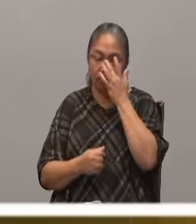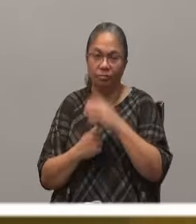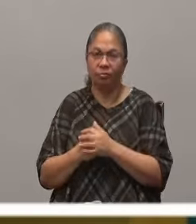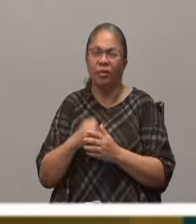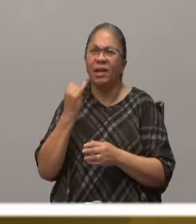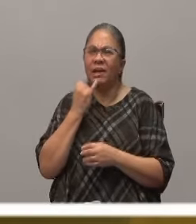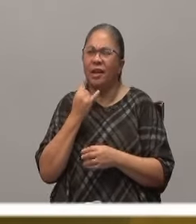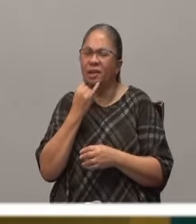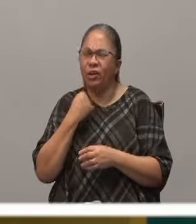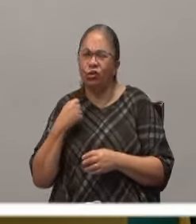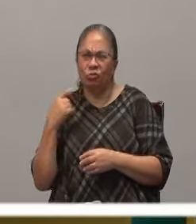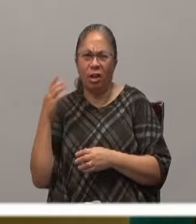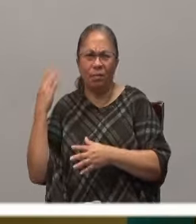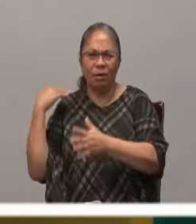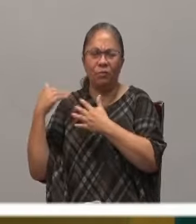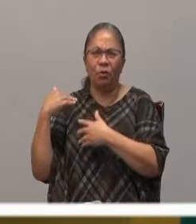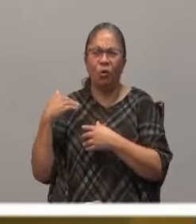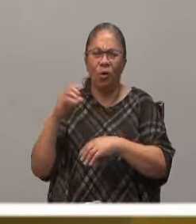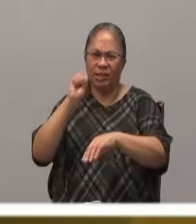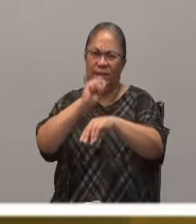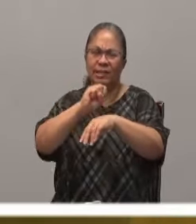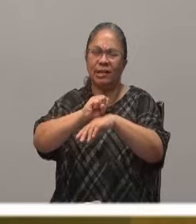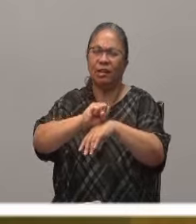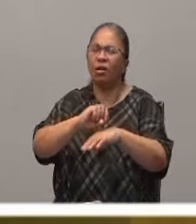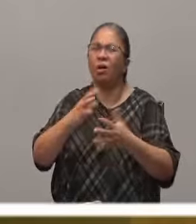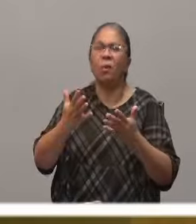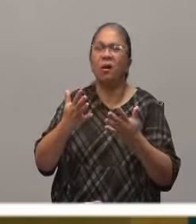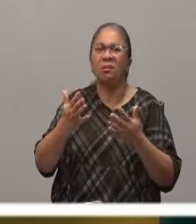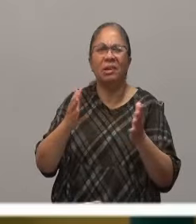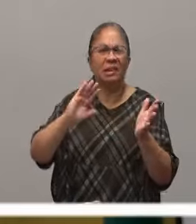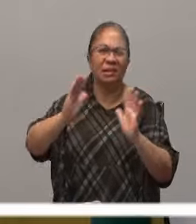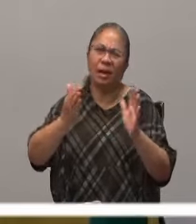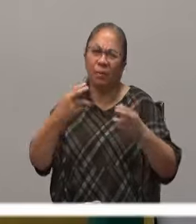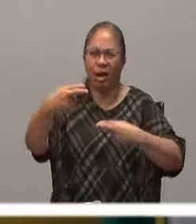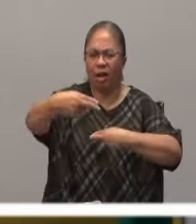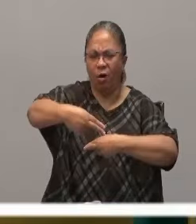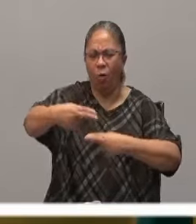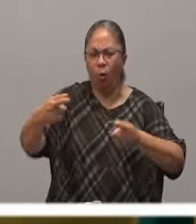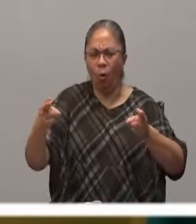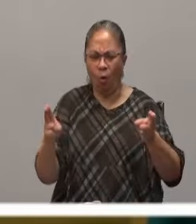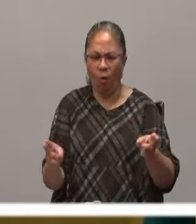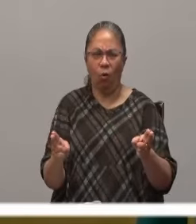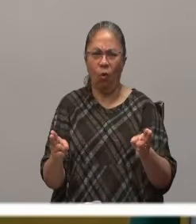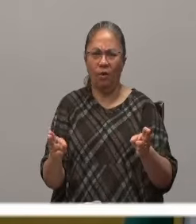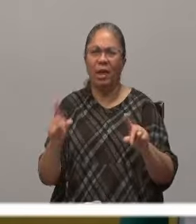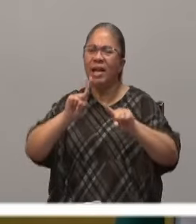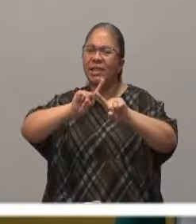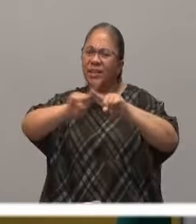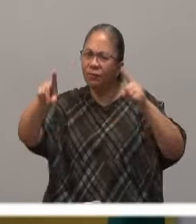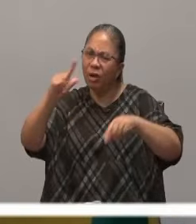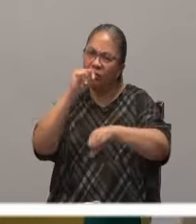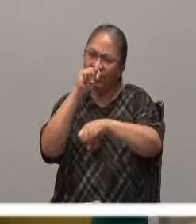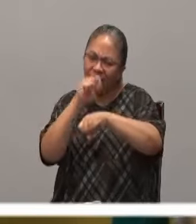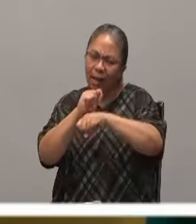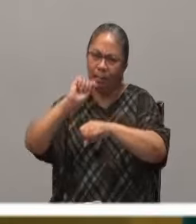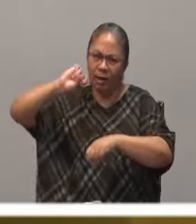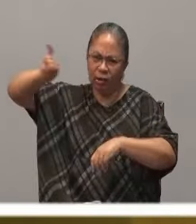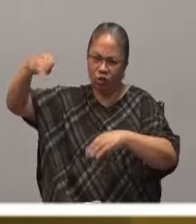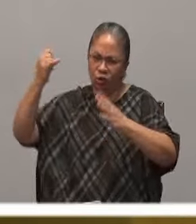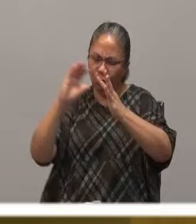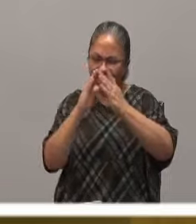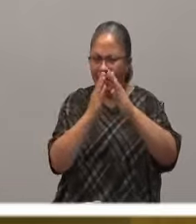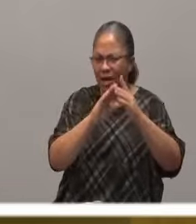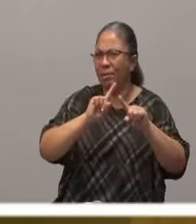like a local assembly hall, which is different from the temple in Jerusalem. Here